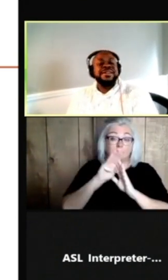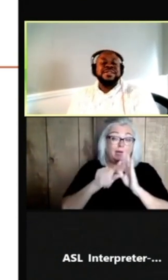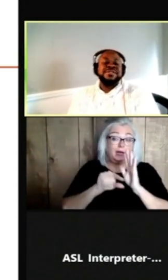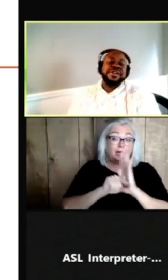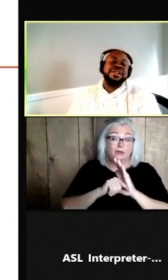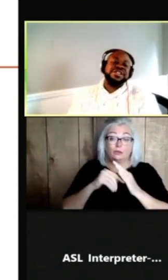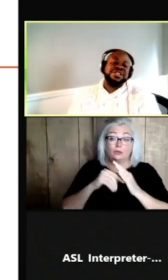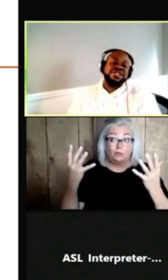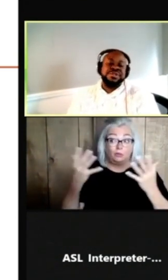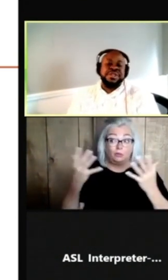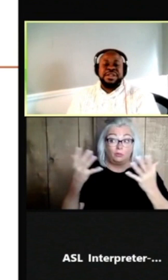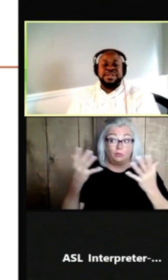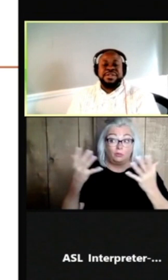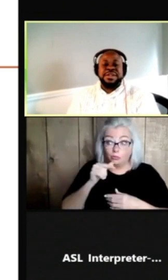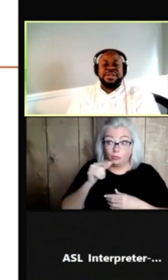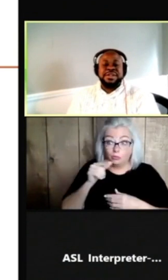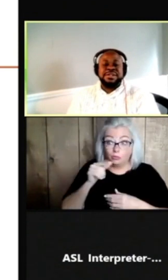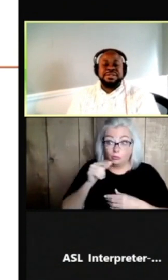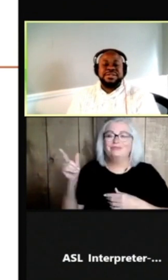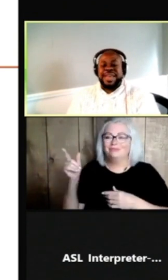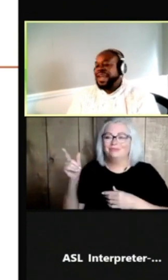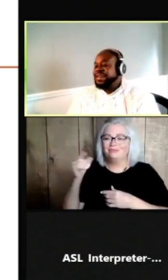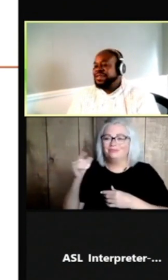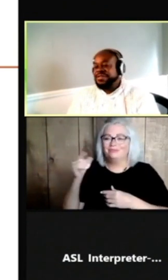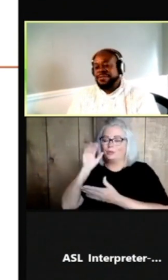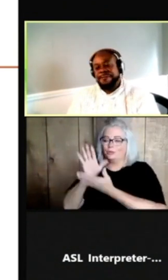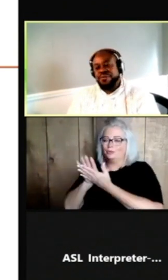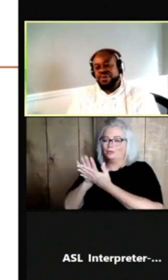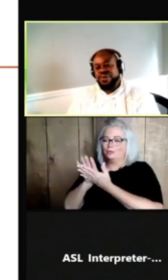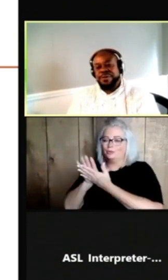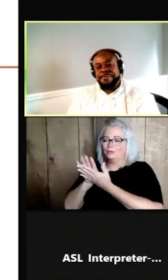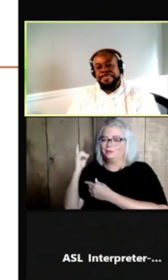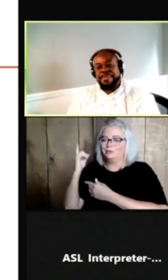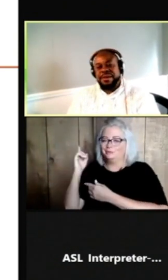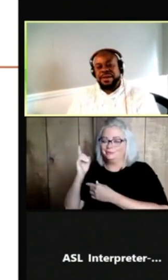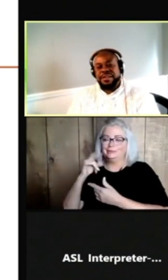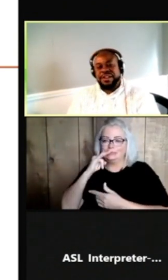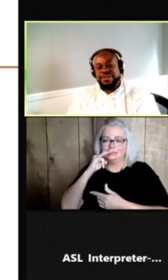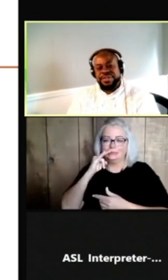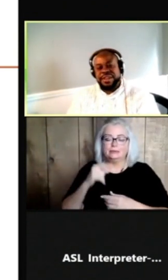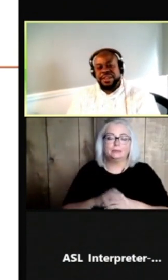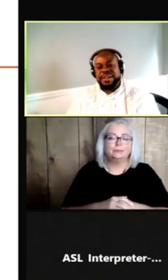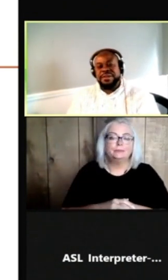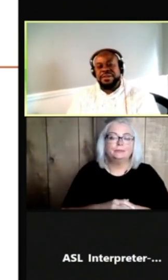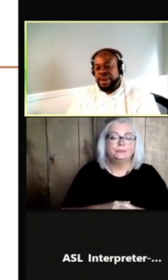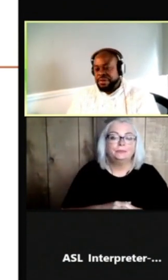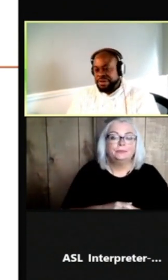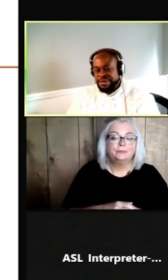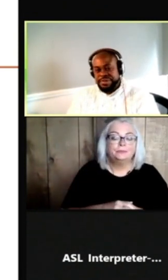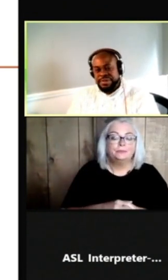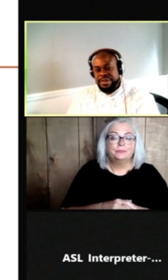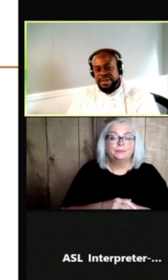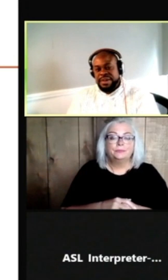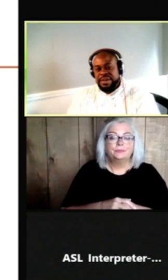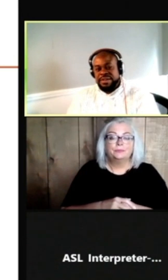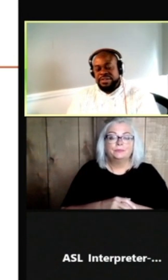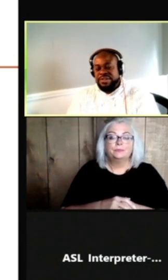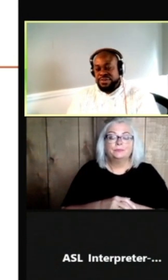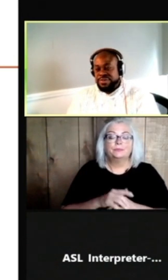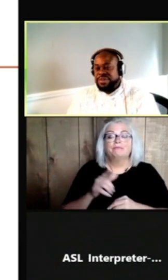All right, so in addition to these tactics for literacy